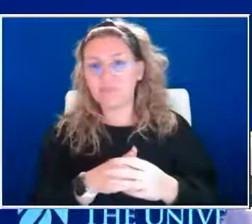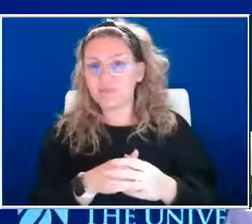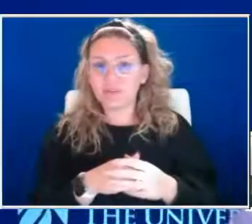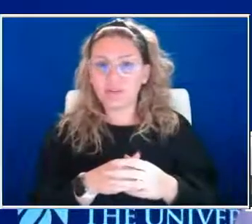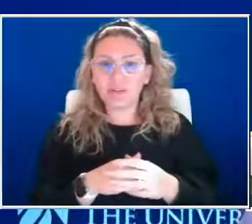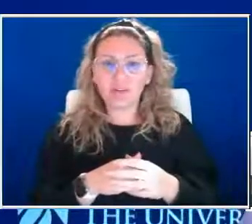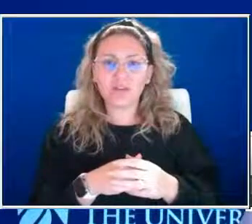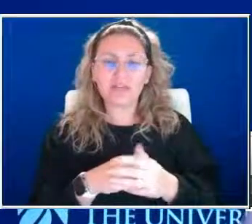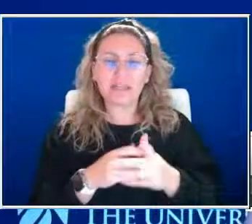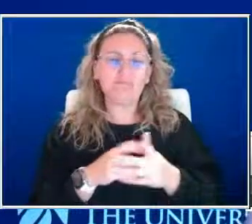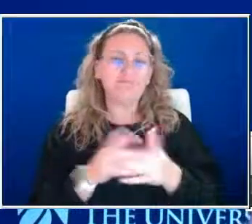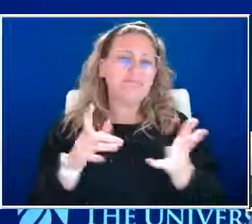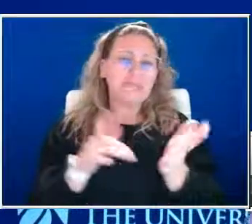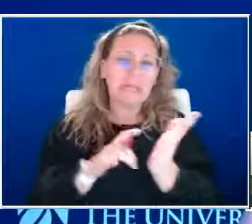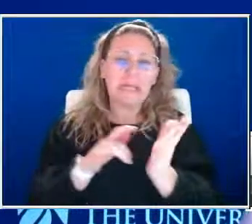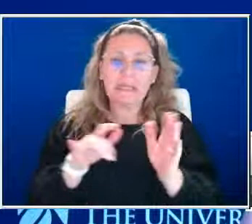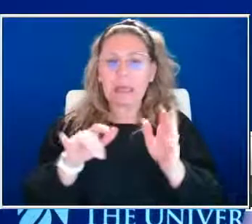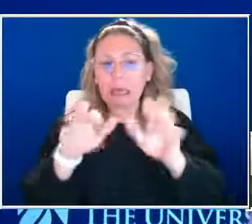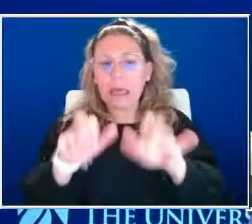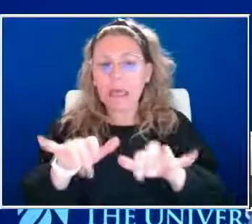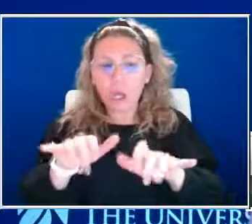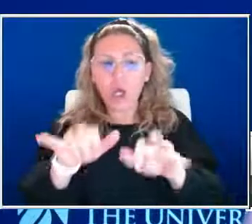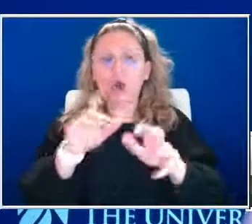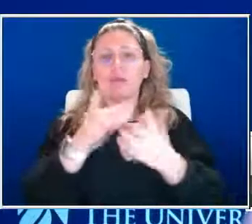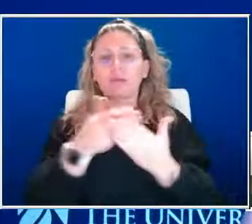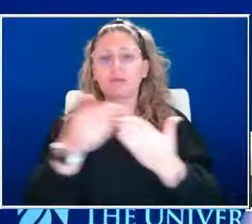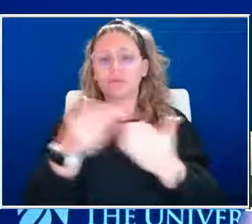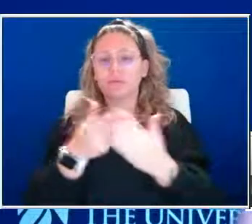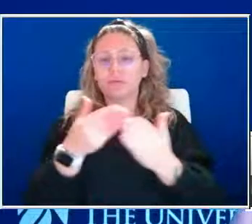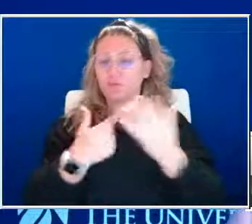things. We do take off the active infections